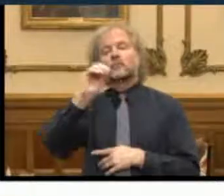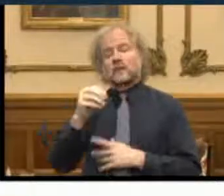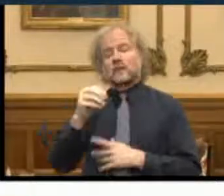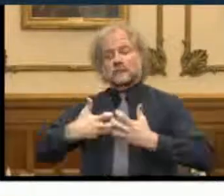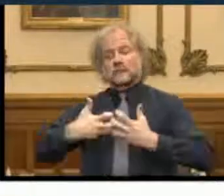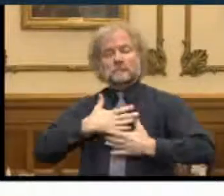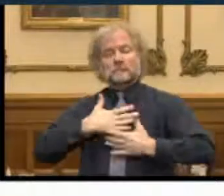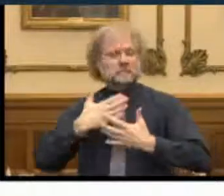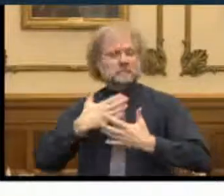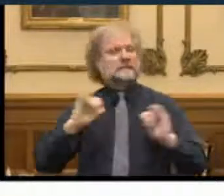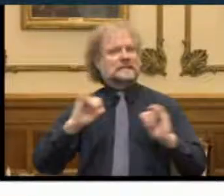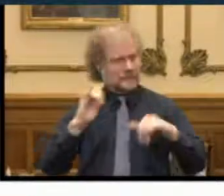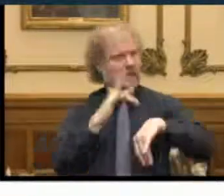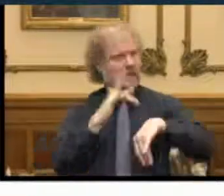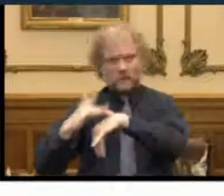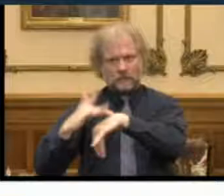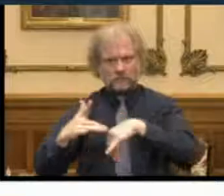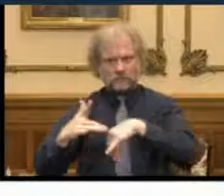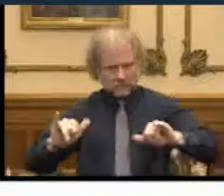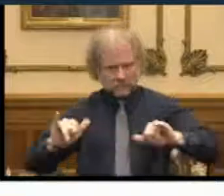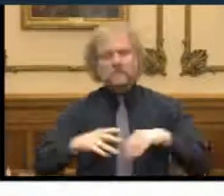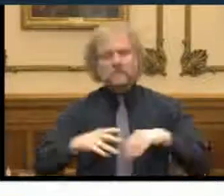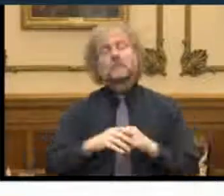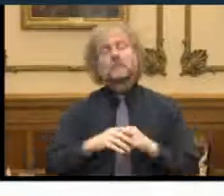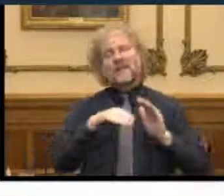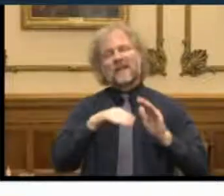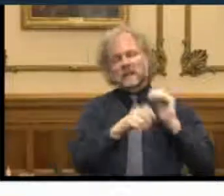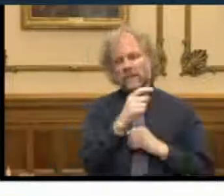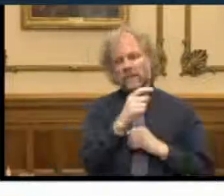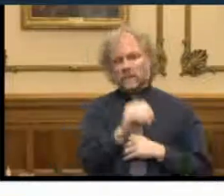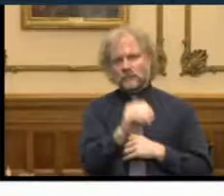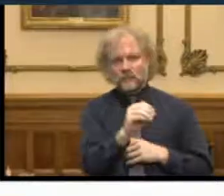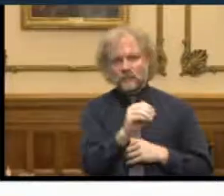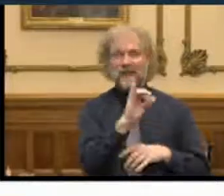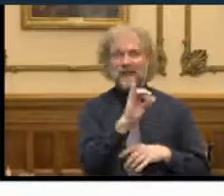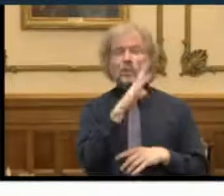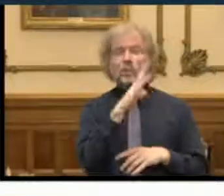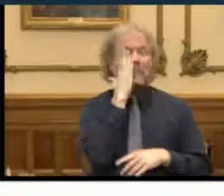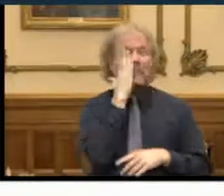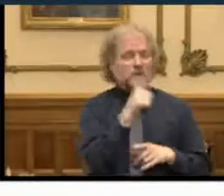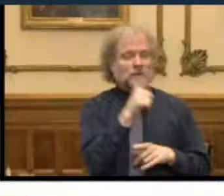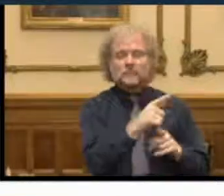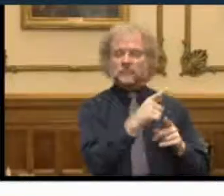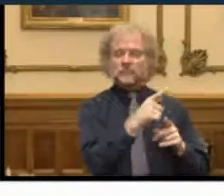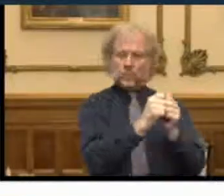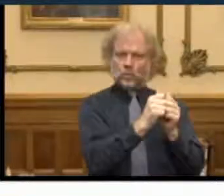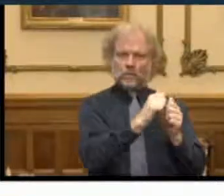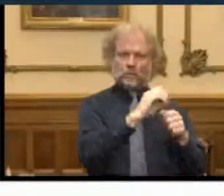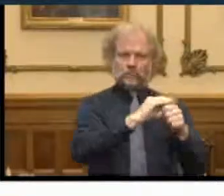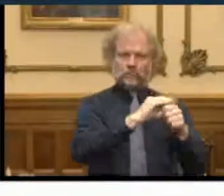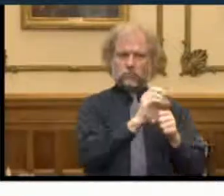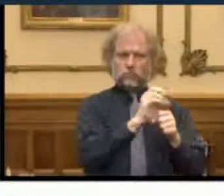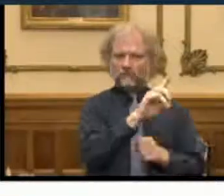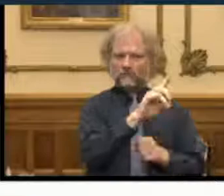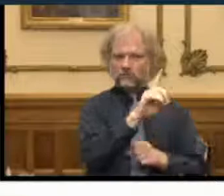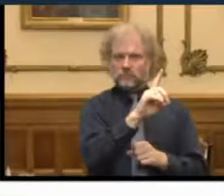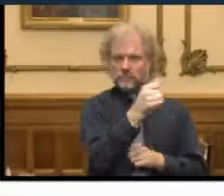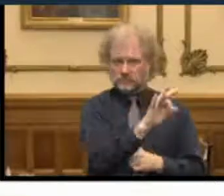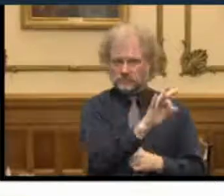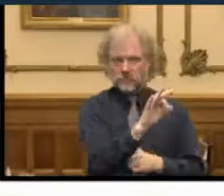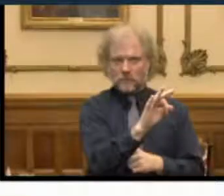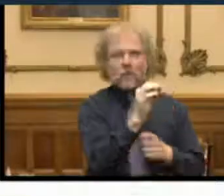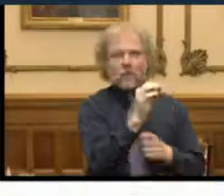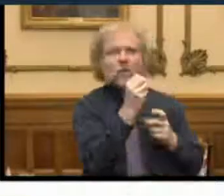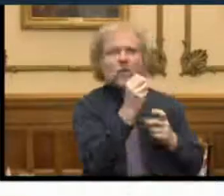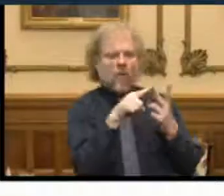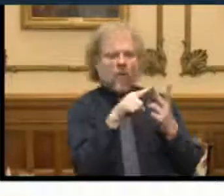are still available. Less than 11% of occupied ICU beds are housing patients who have either been diagnosed with COVID or